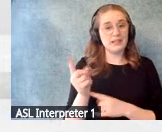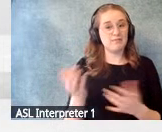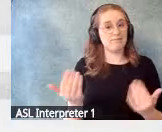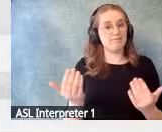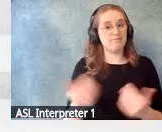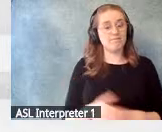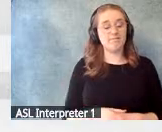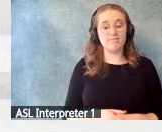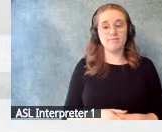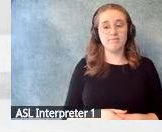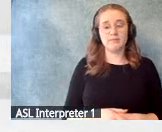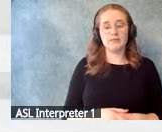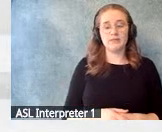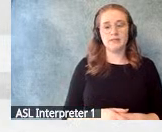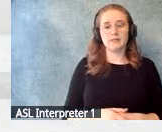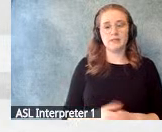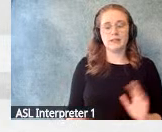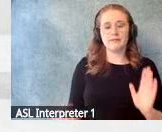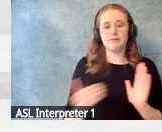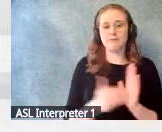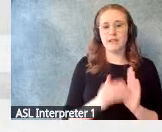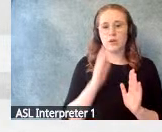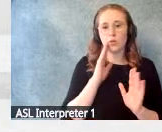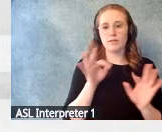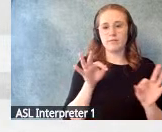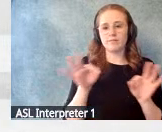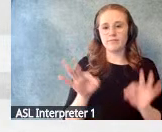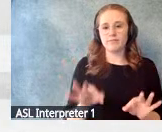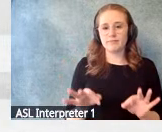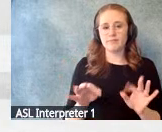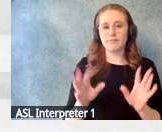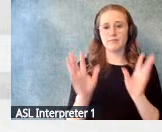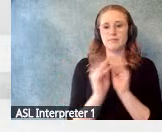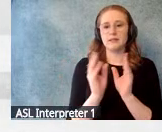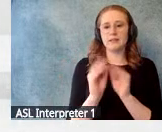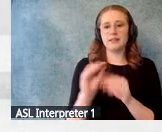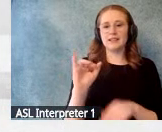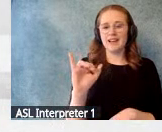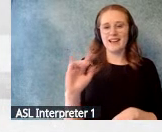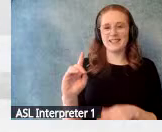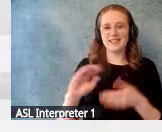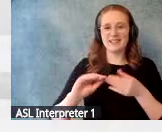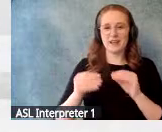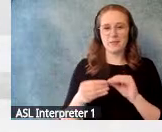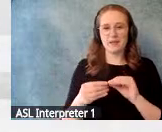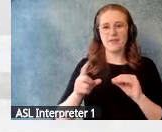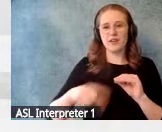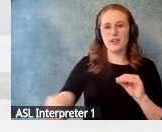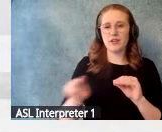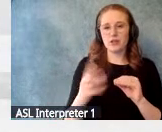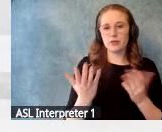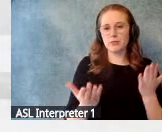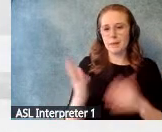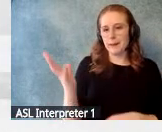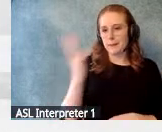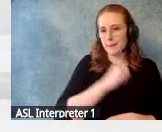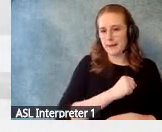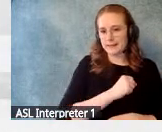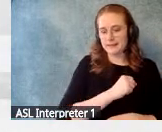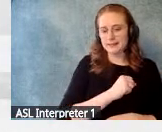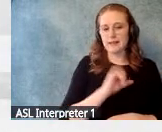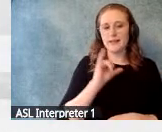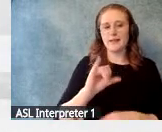I'm going to repeat the meeting ID number for those who have missed it.